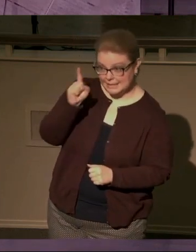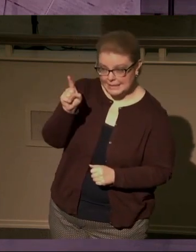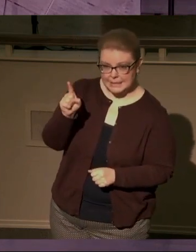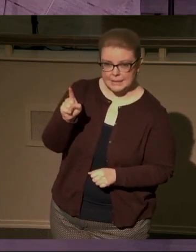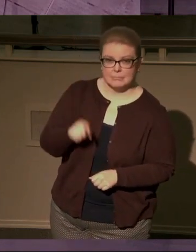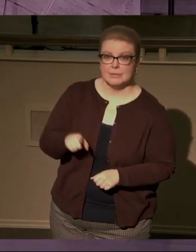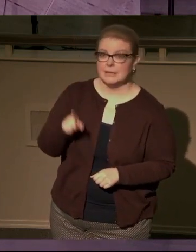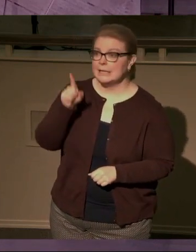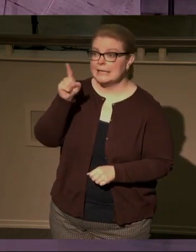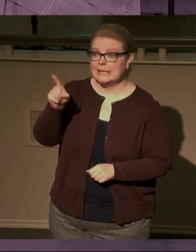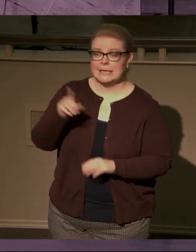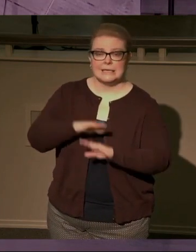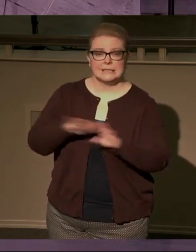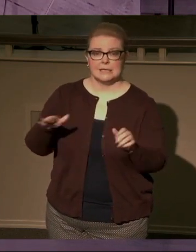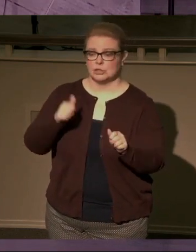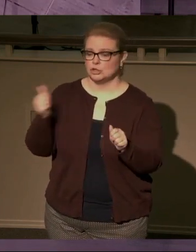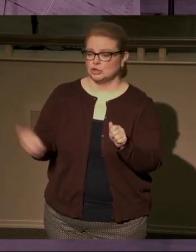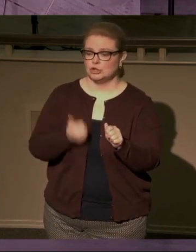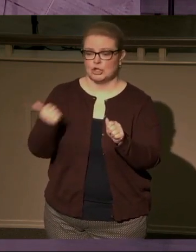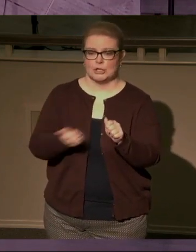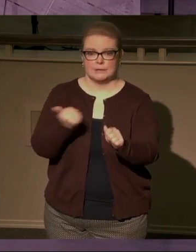does not chase us.